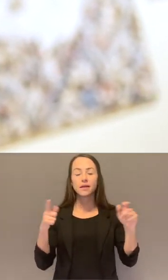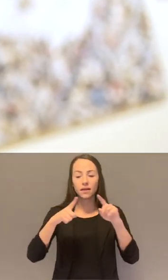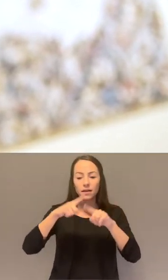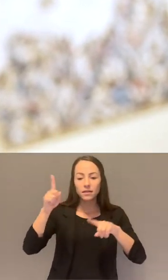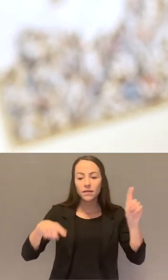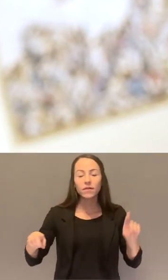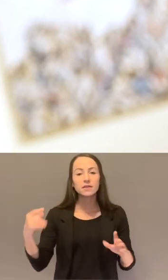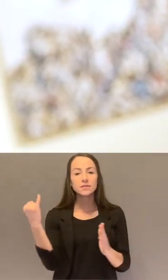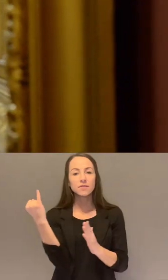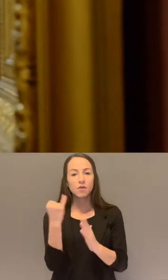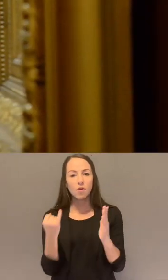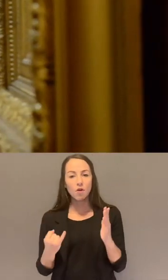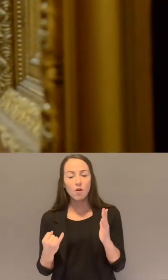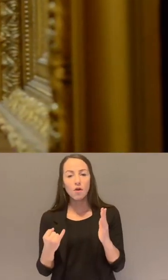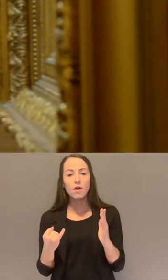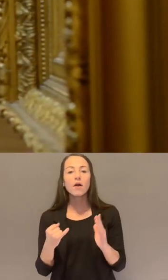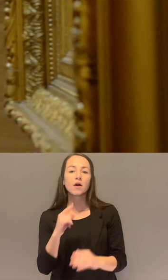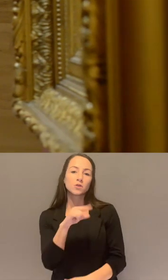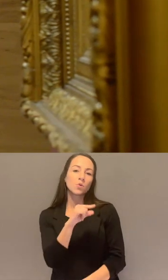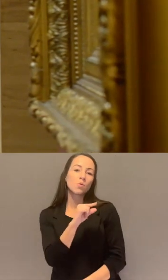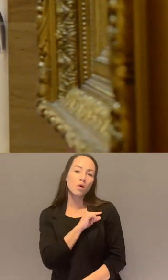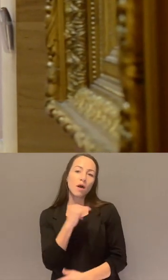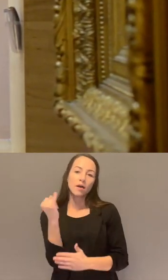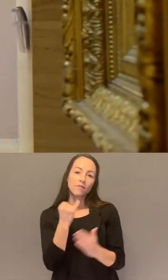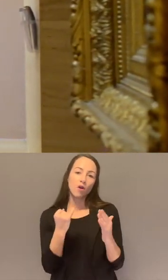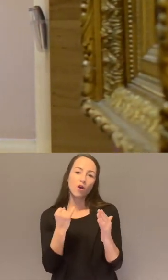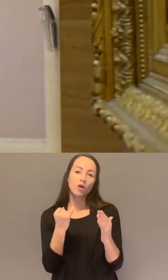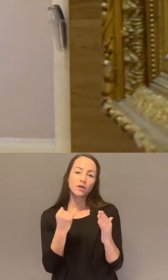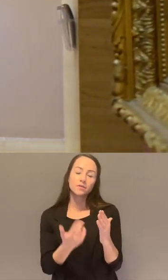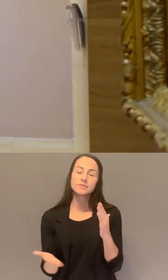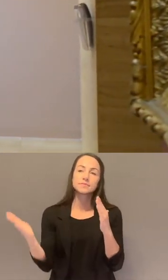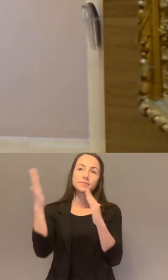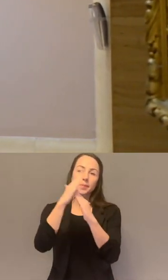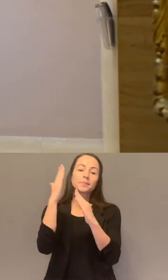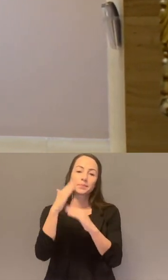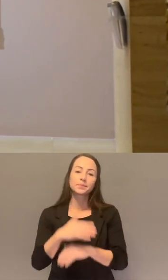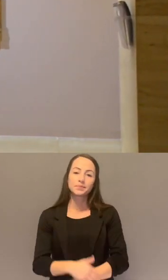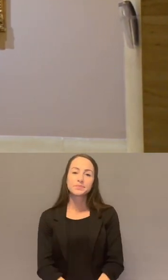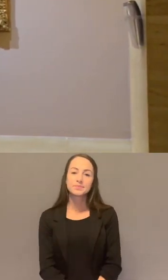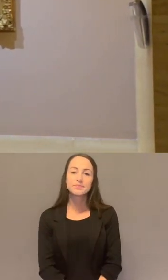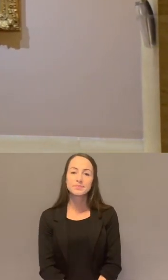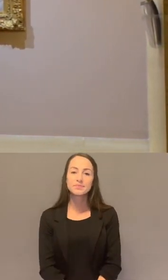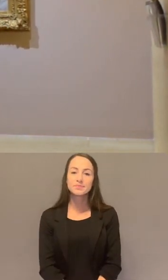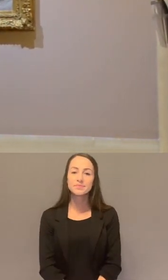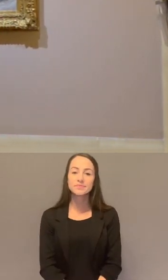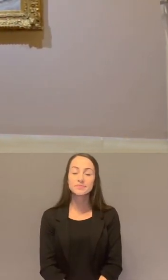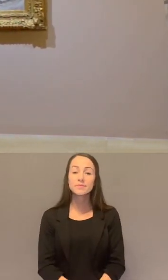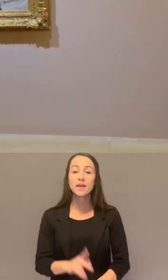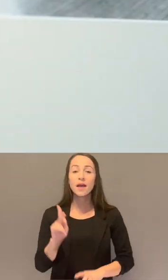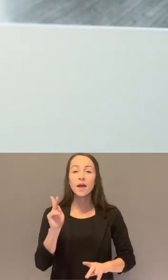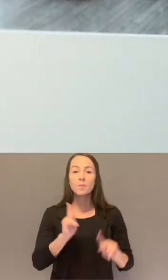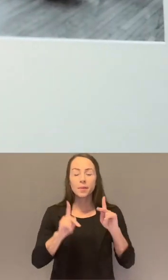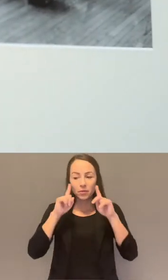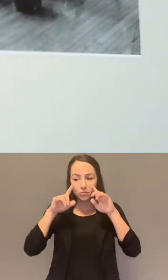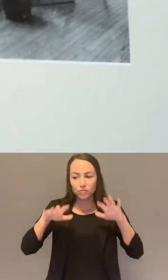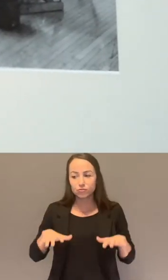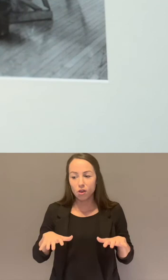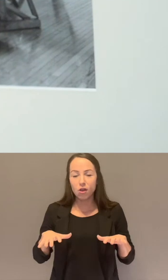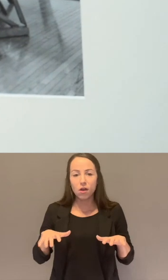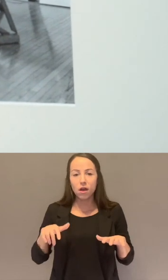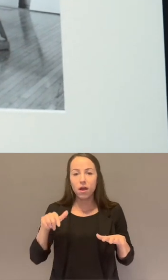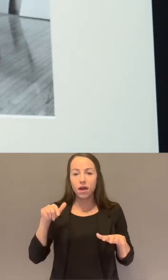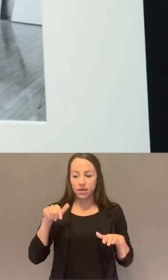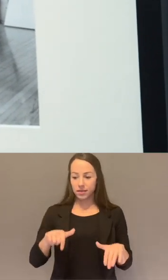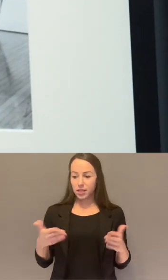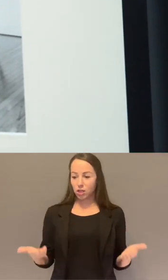the diversity of the collection and the quality of the collection. People come in here and are in awe